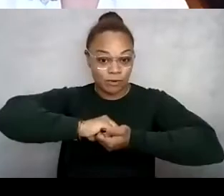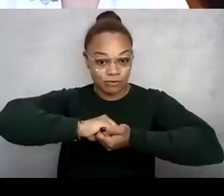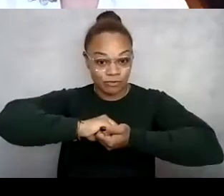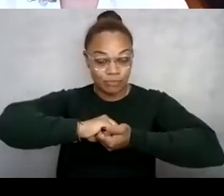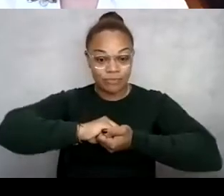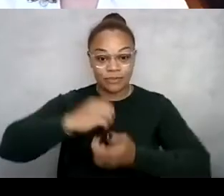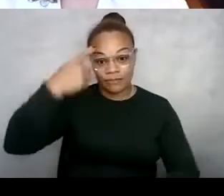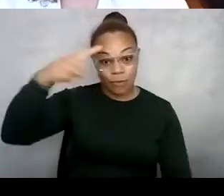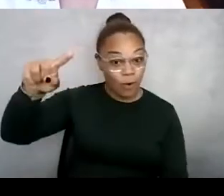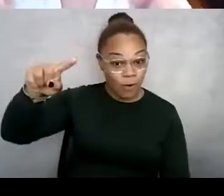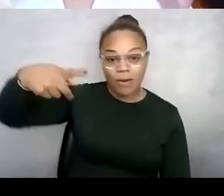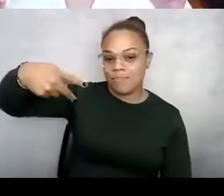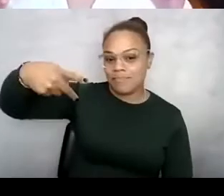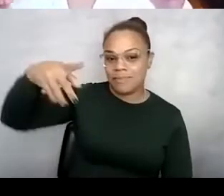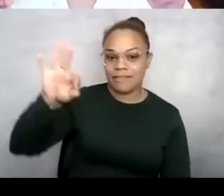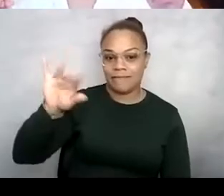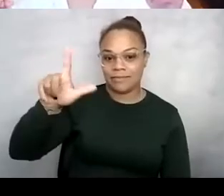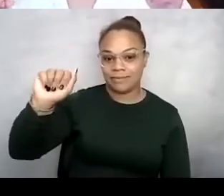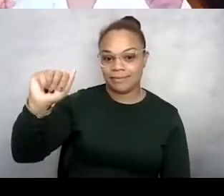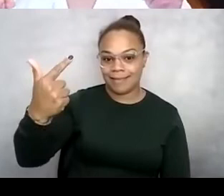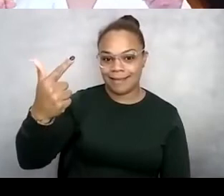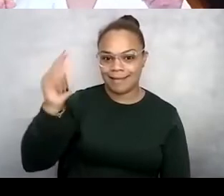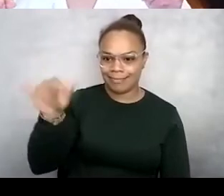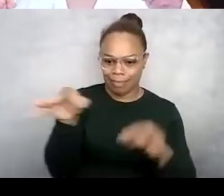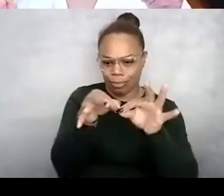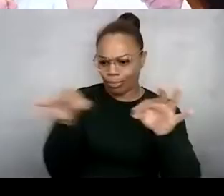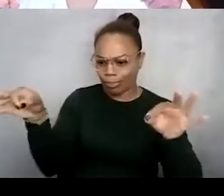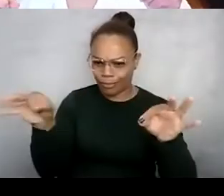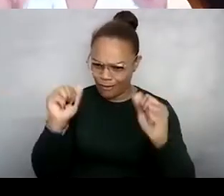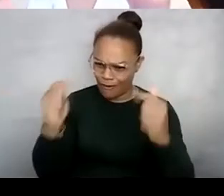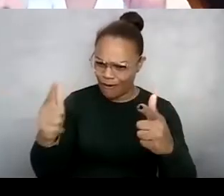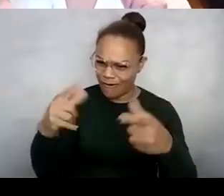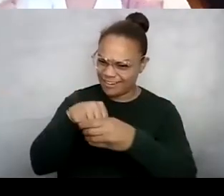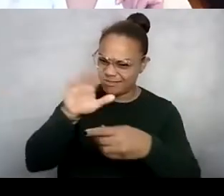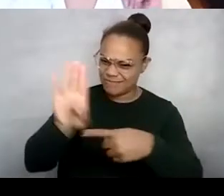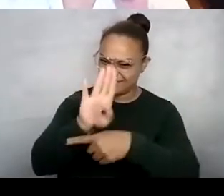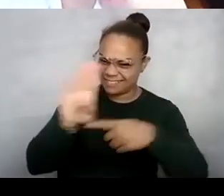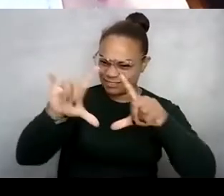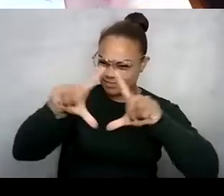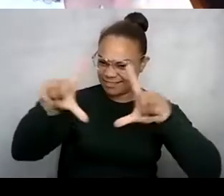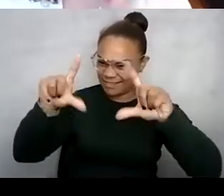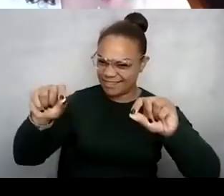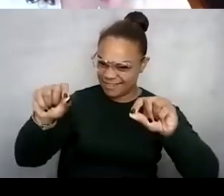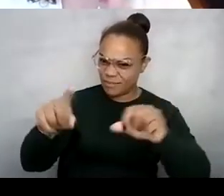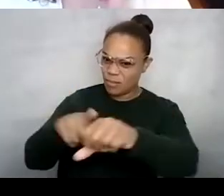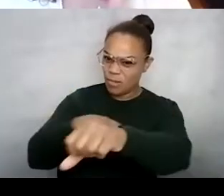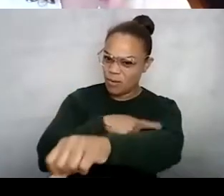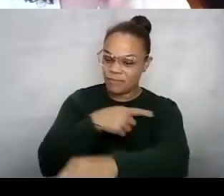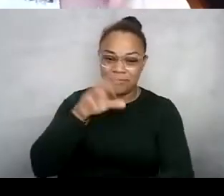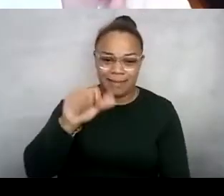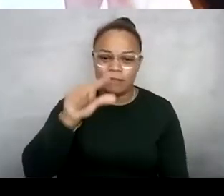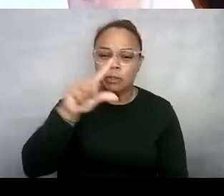for PFLAG. Does that all fit on a card? It's a long title. Yeah, it's like 4-point